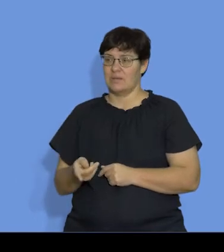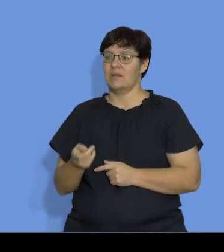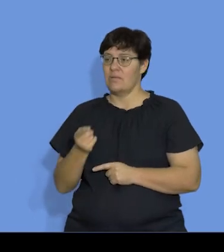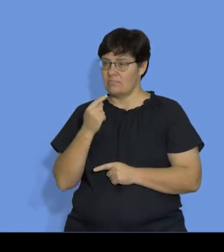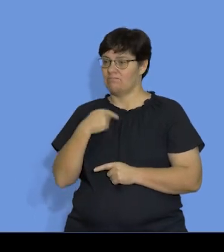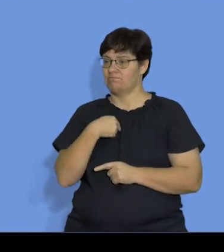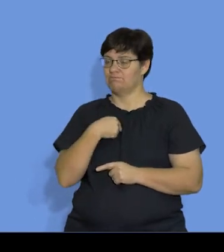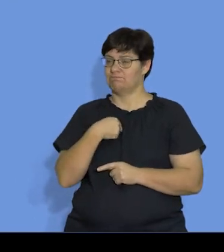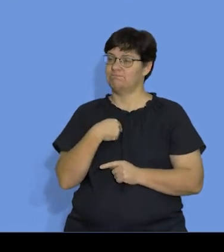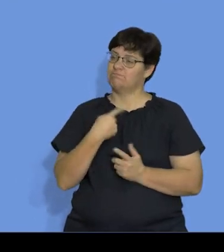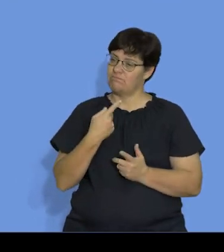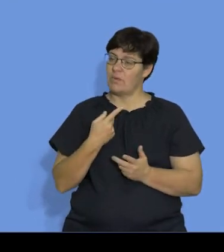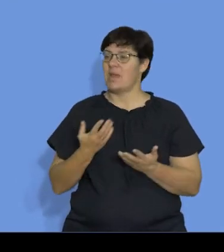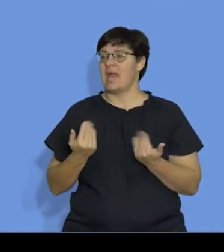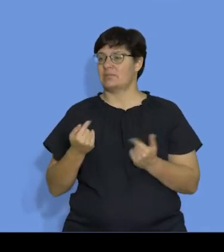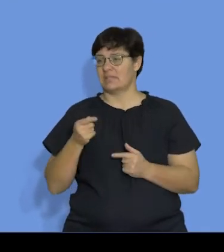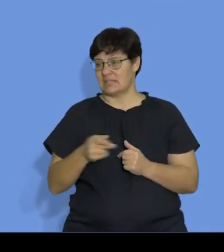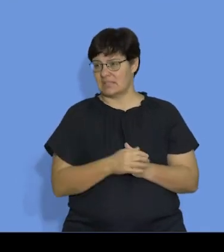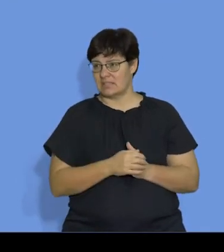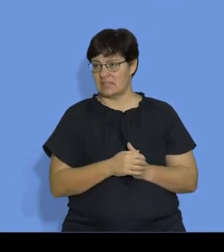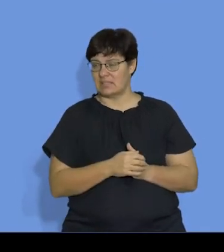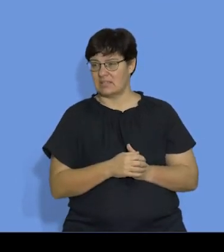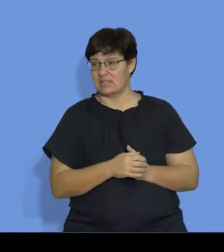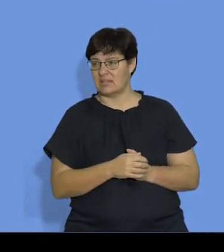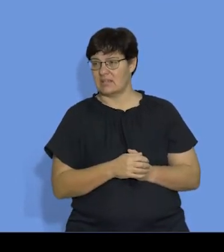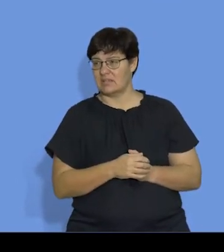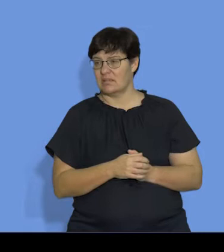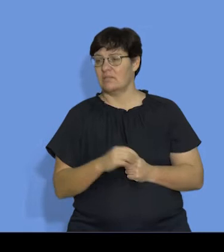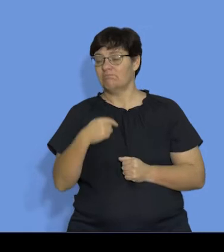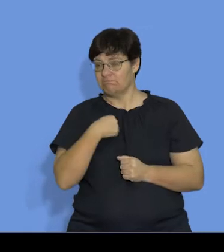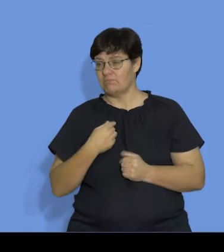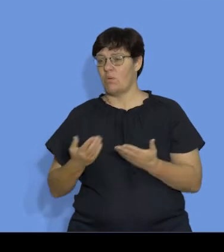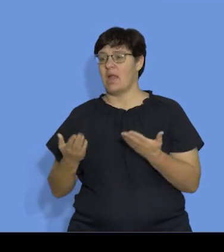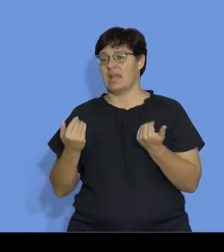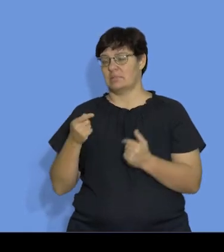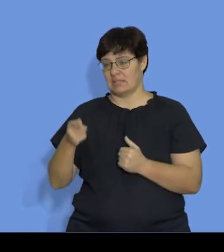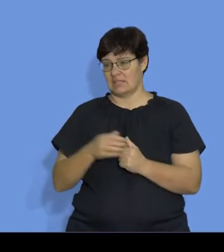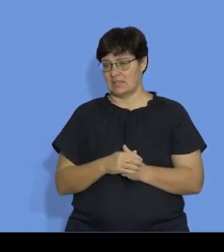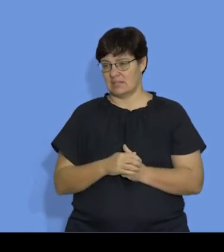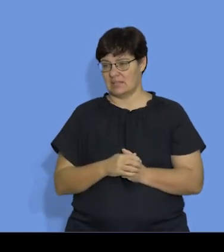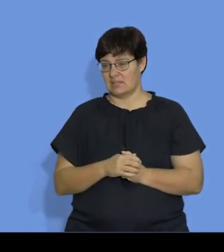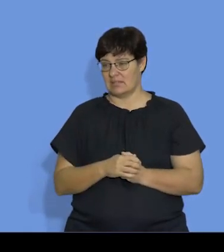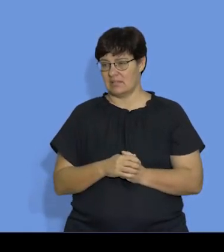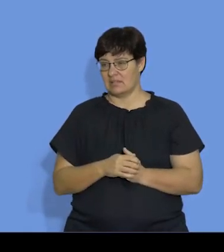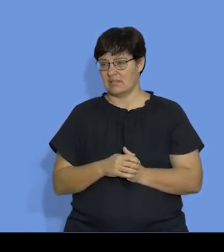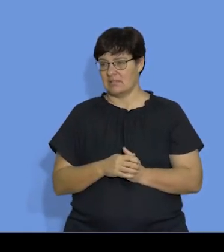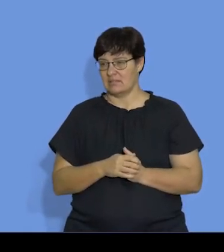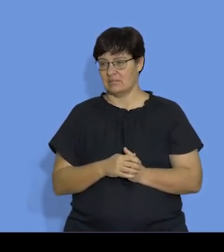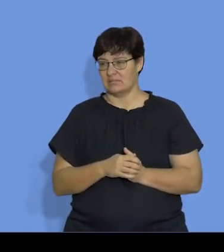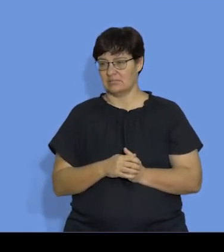actually expected. So this is what is expected, okay? This is what is